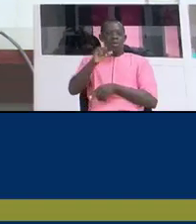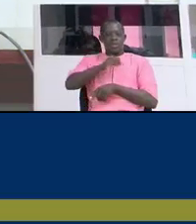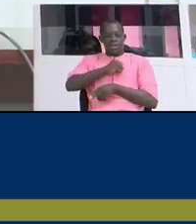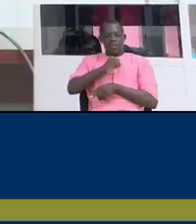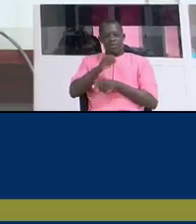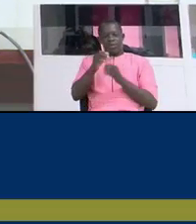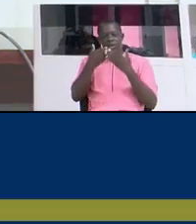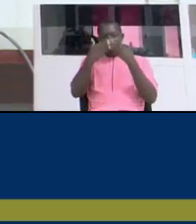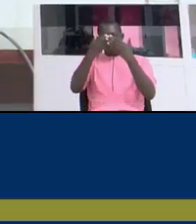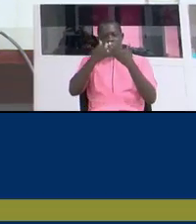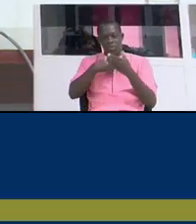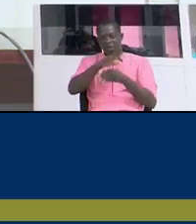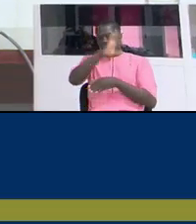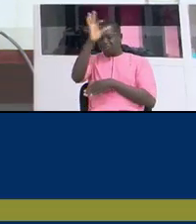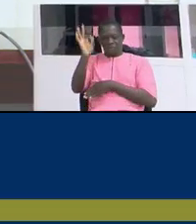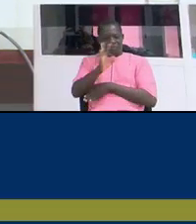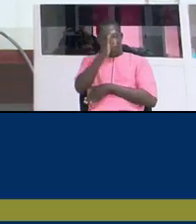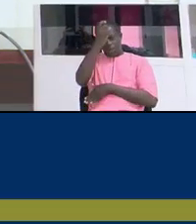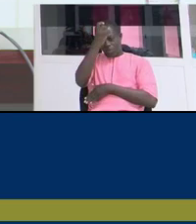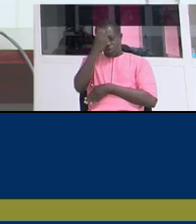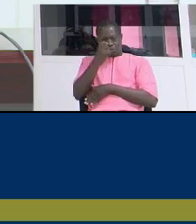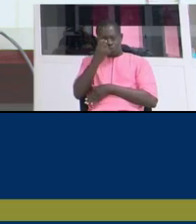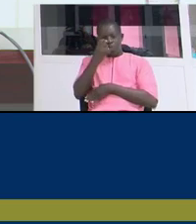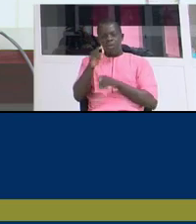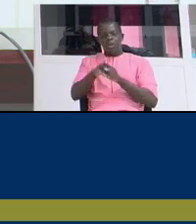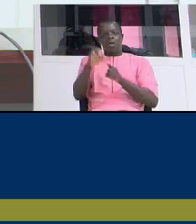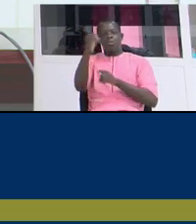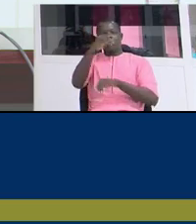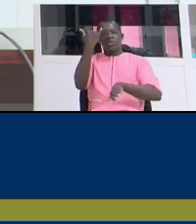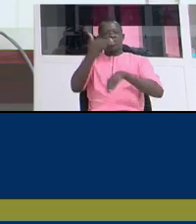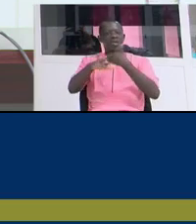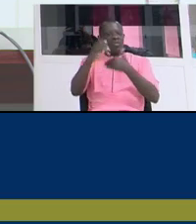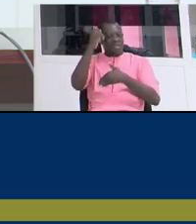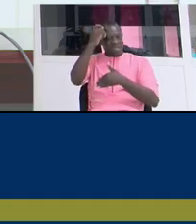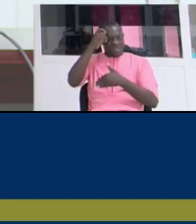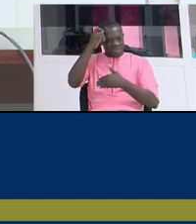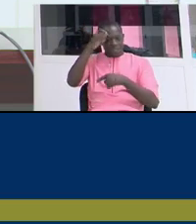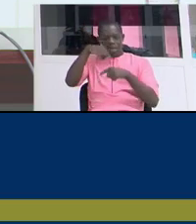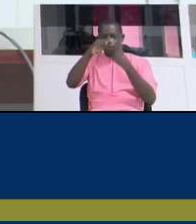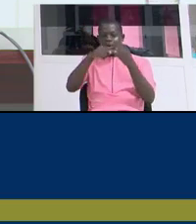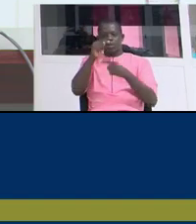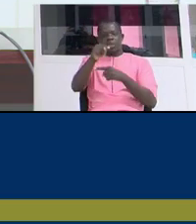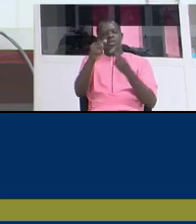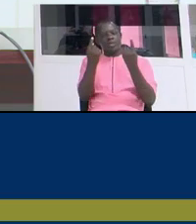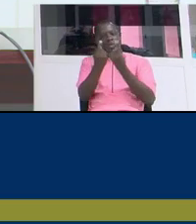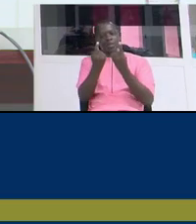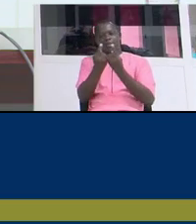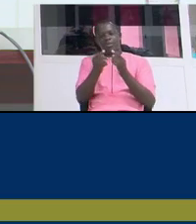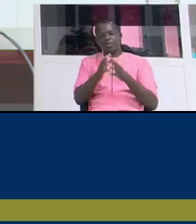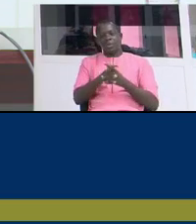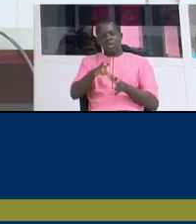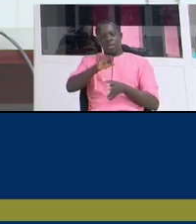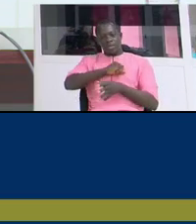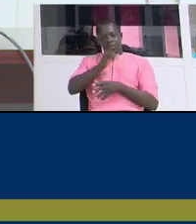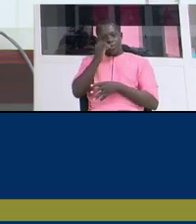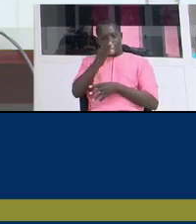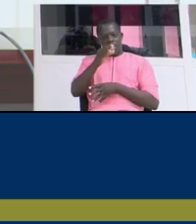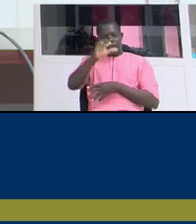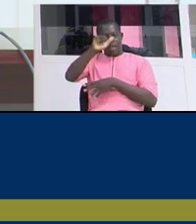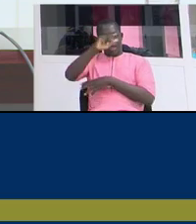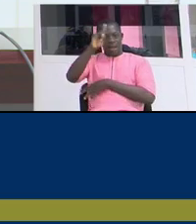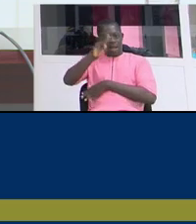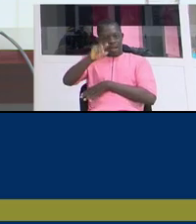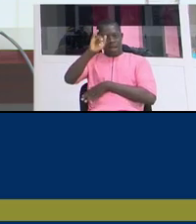fara, I was terrified. Kosim na monon jemira, because I never thought about that. Nko Assisi. I said, Assis.